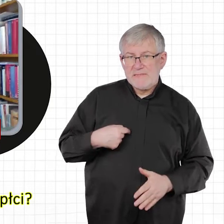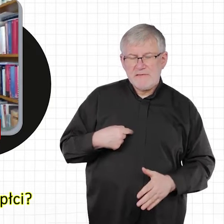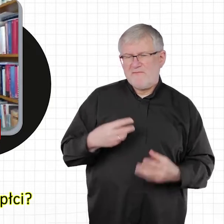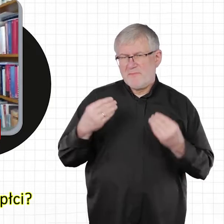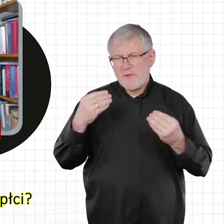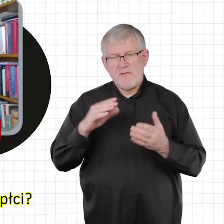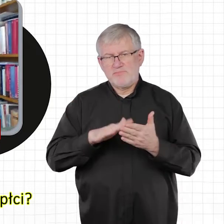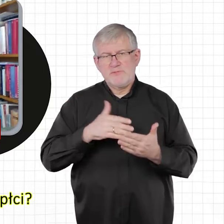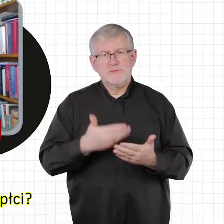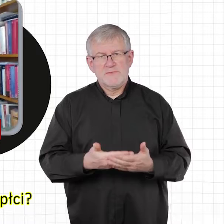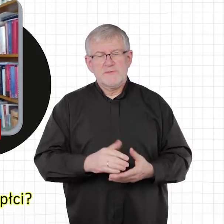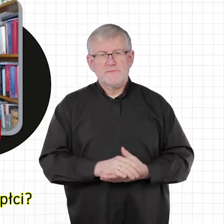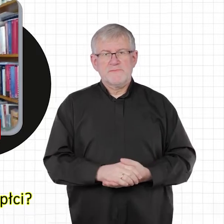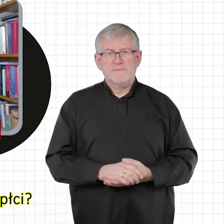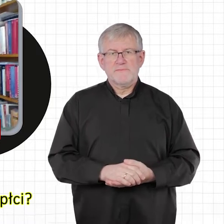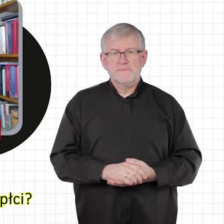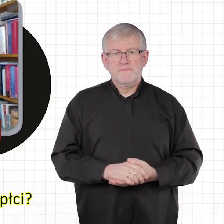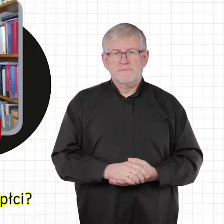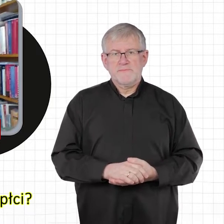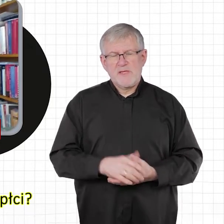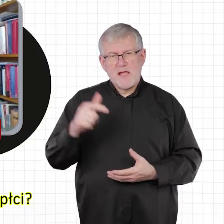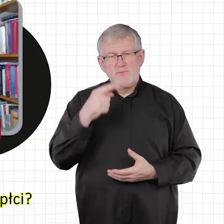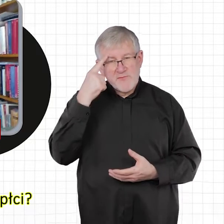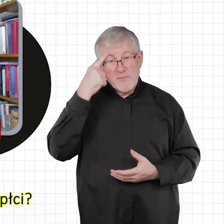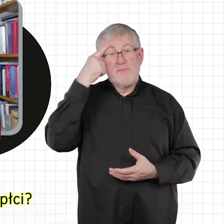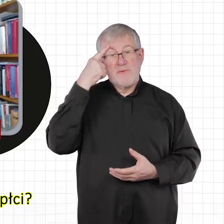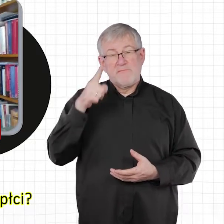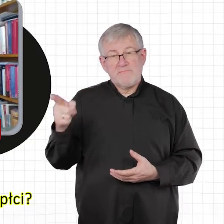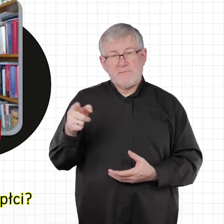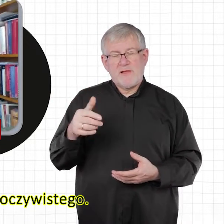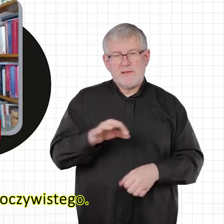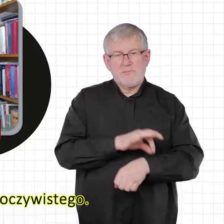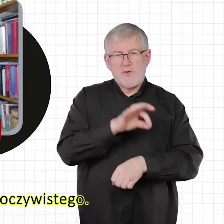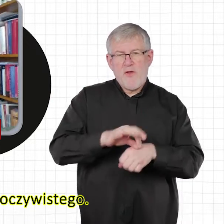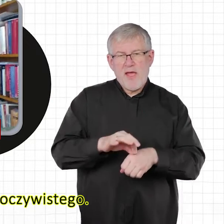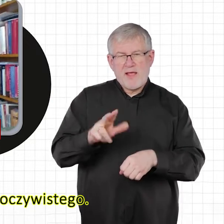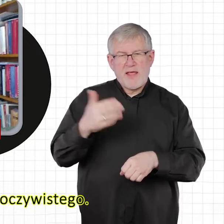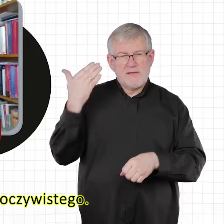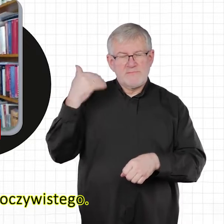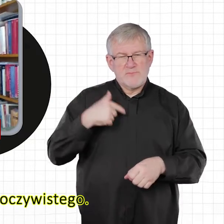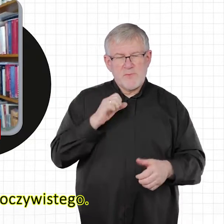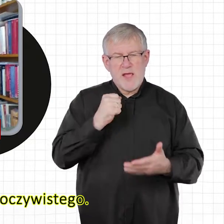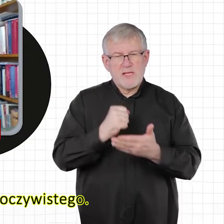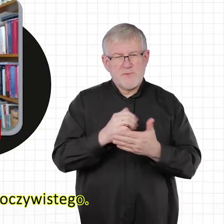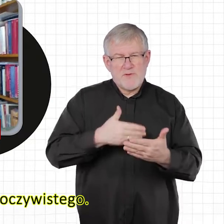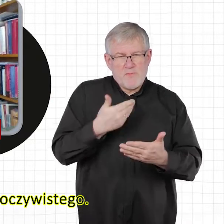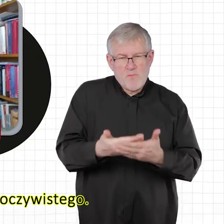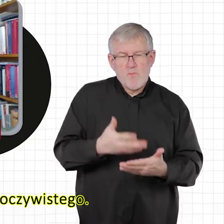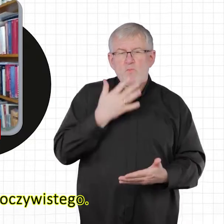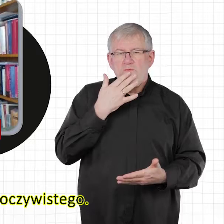And learning, teaching environment and gender equality. Yeah, I'm finished.